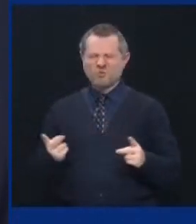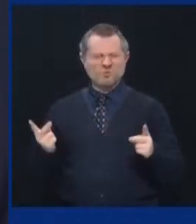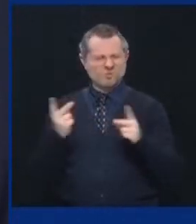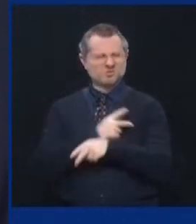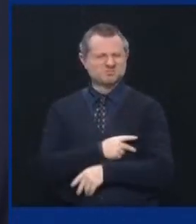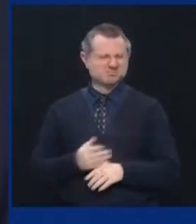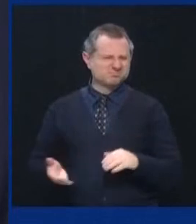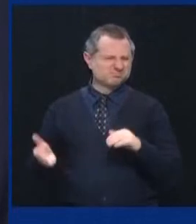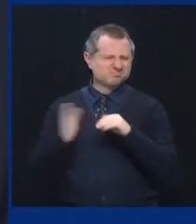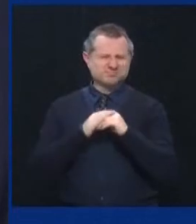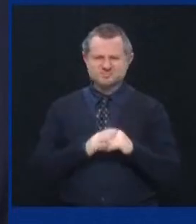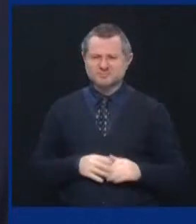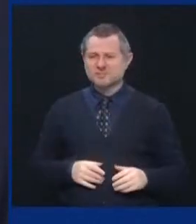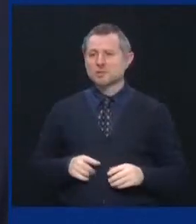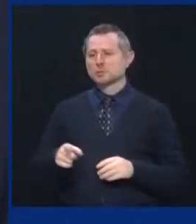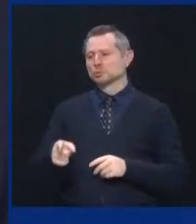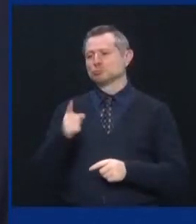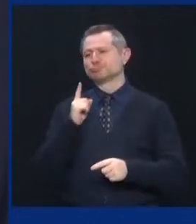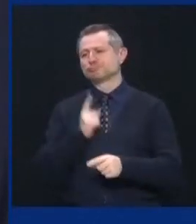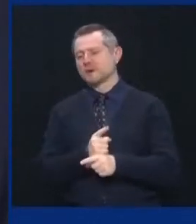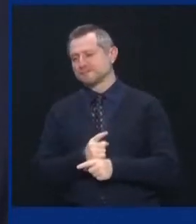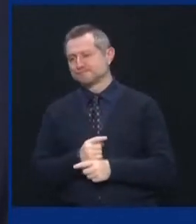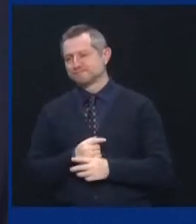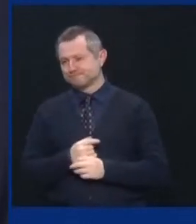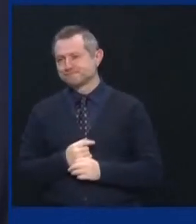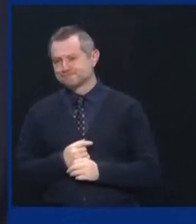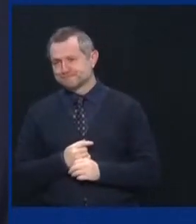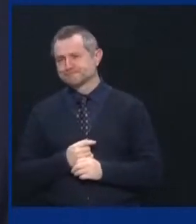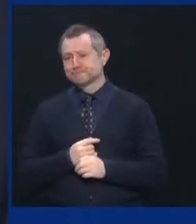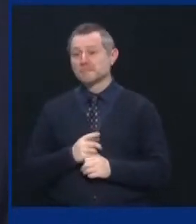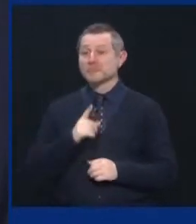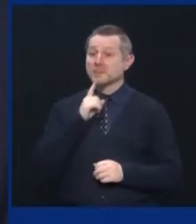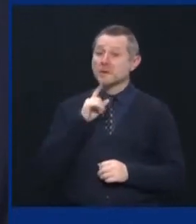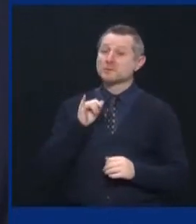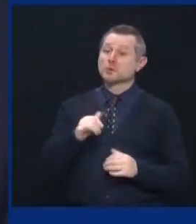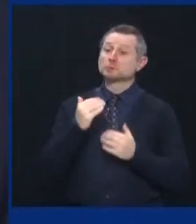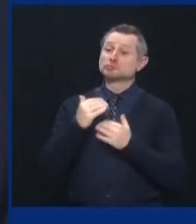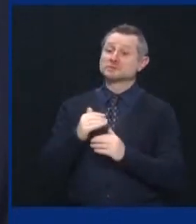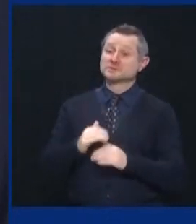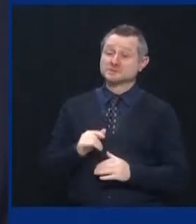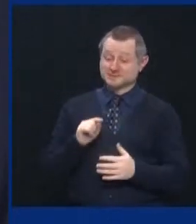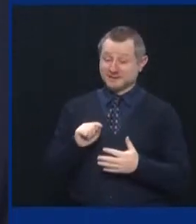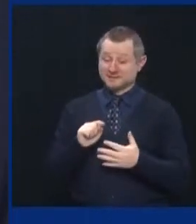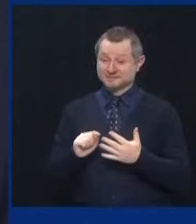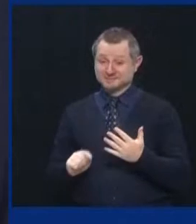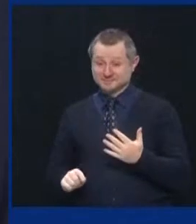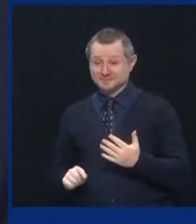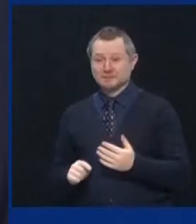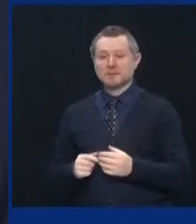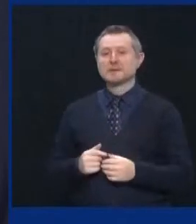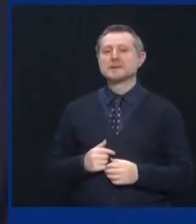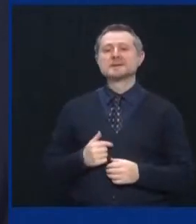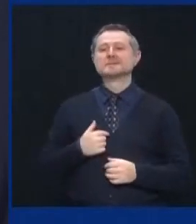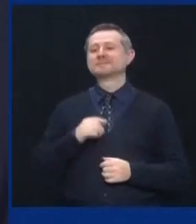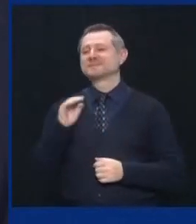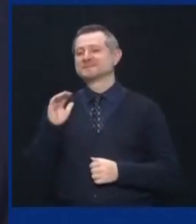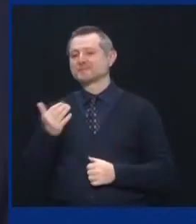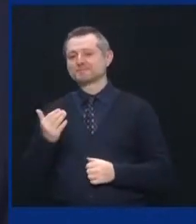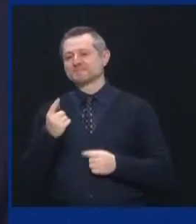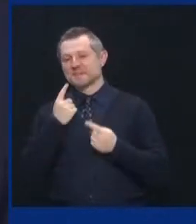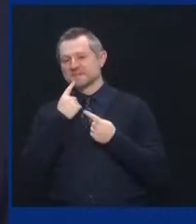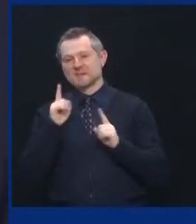in the suggestion that the restrictions aren't as effective